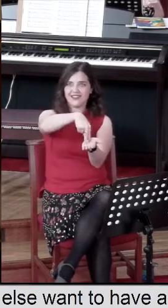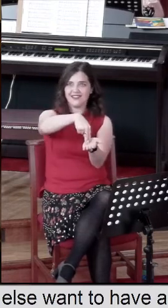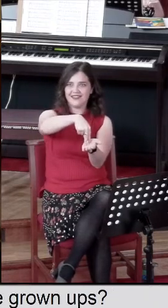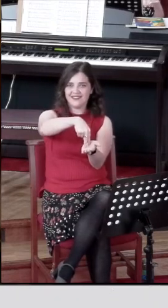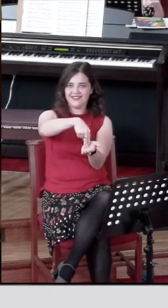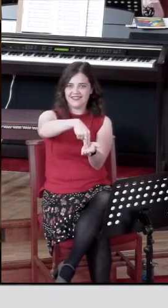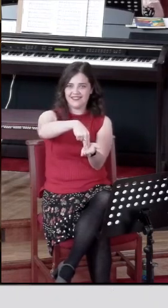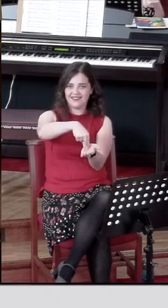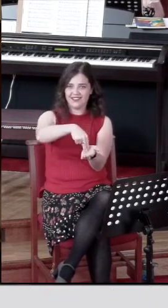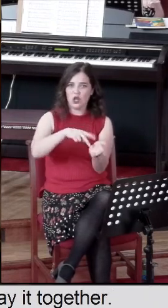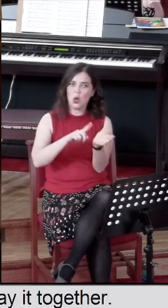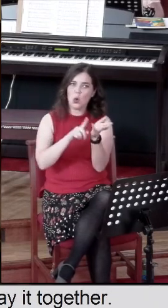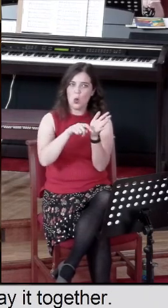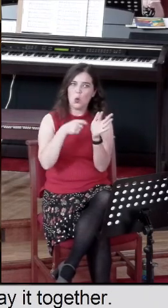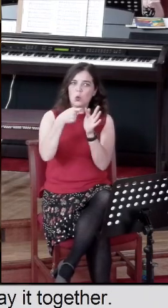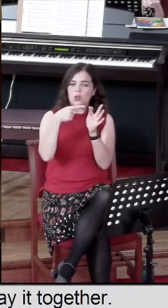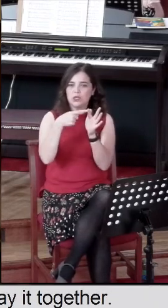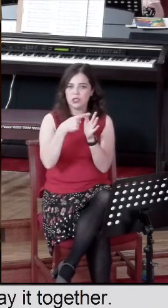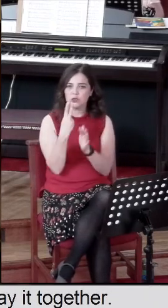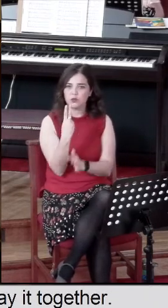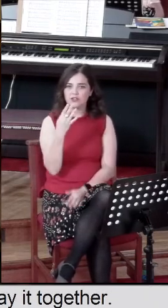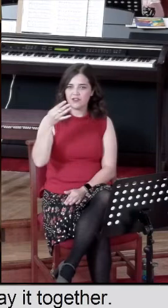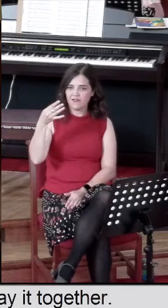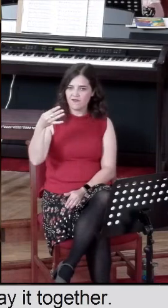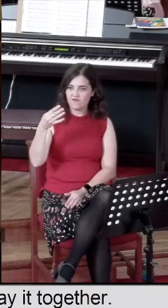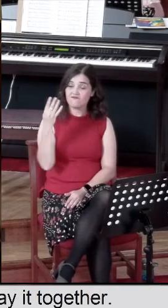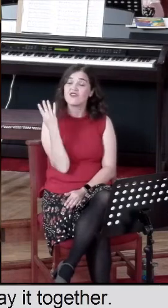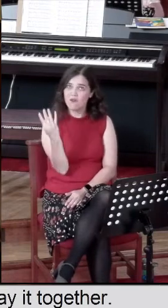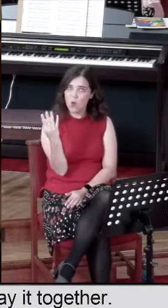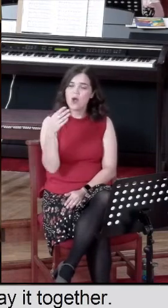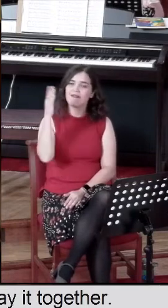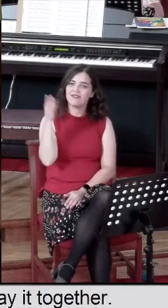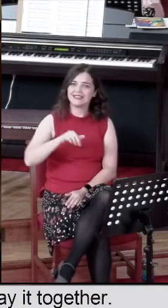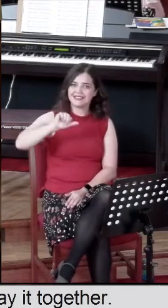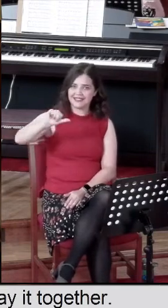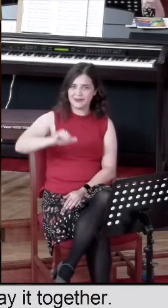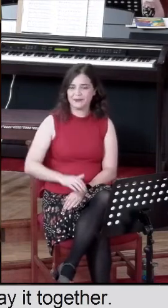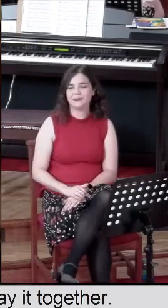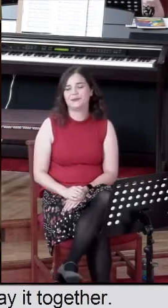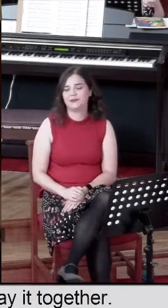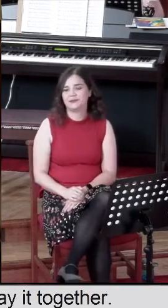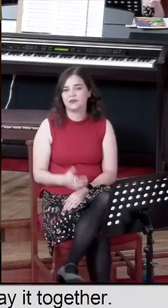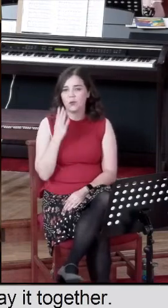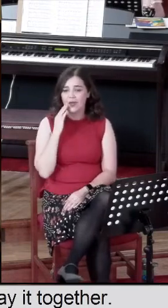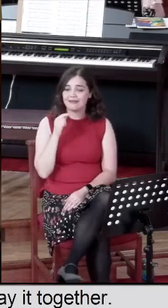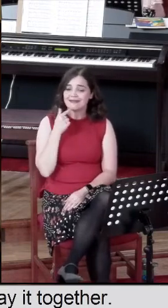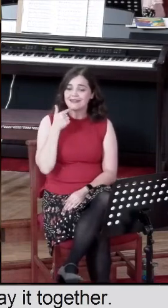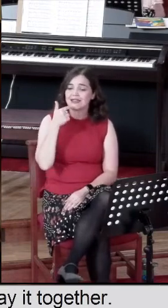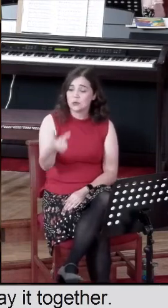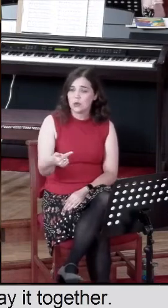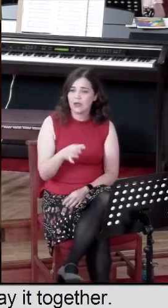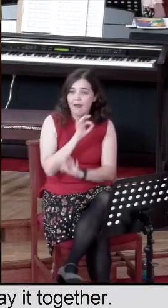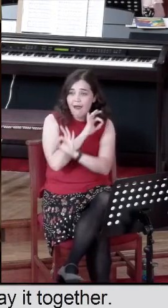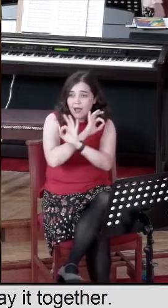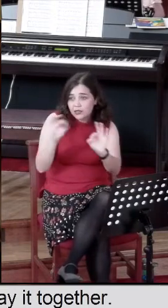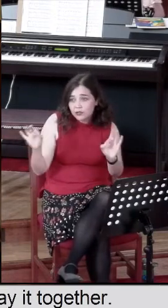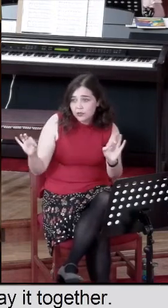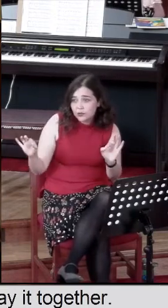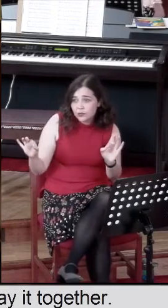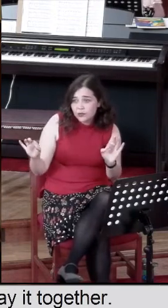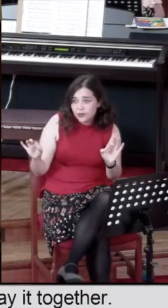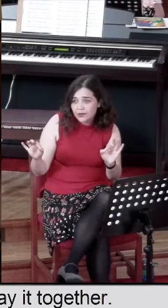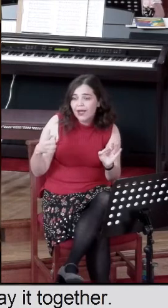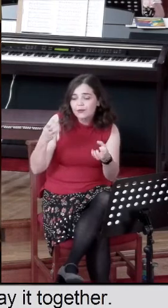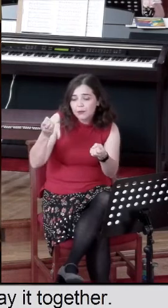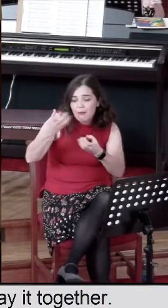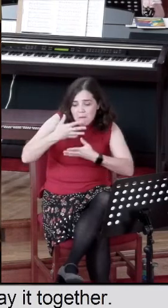risen. Luke 24, verse 6. So when you come back into church next week and I ask you, you'll be able